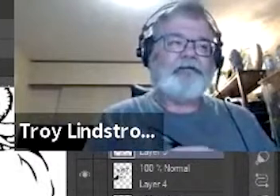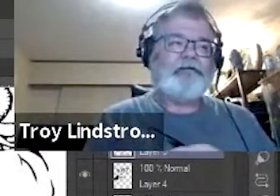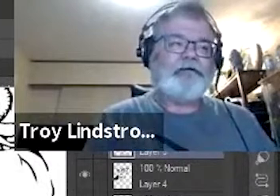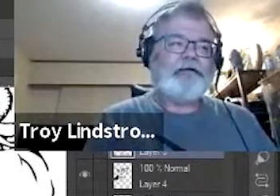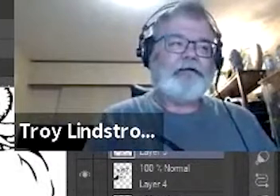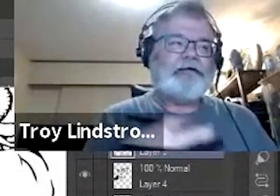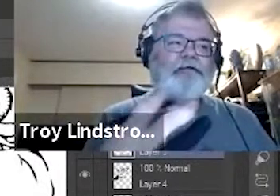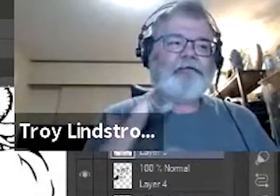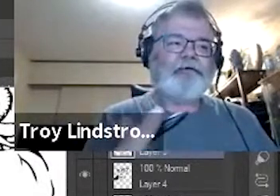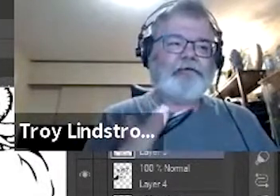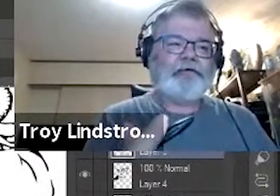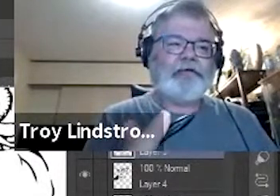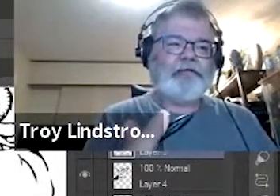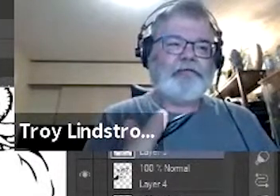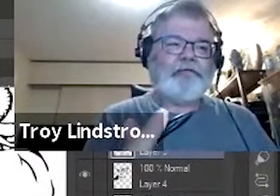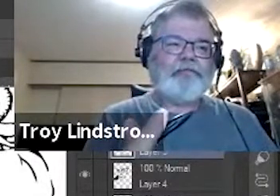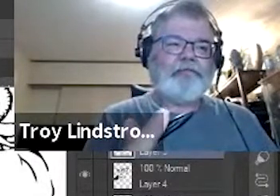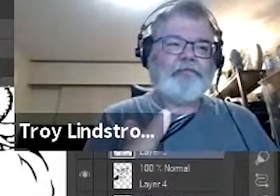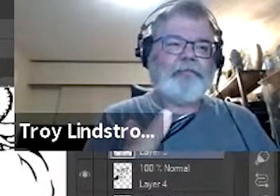with different